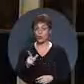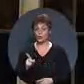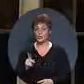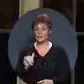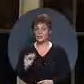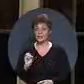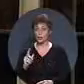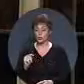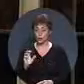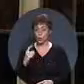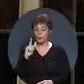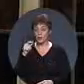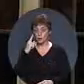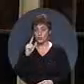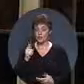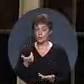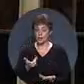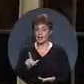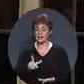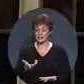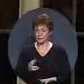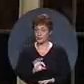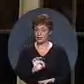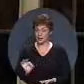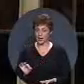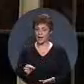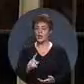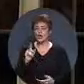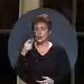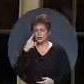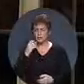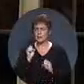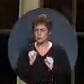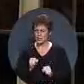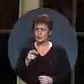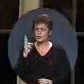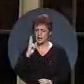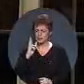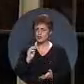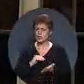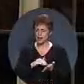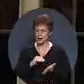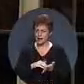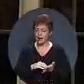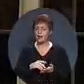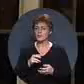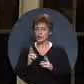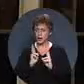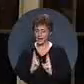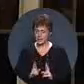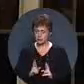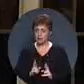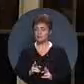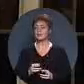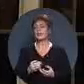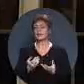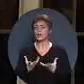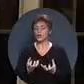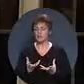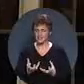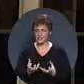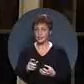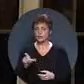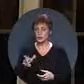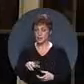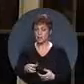government. Can the government not take a second look at this decision, respect Quebec, and go